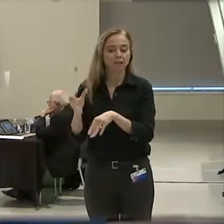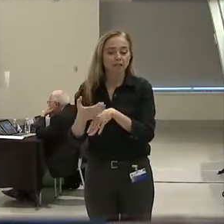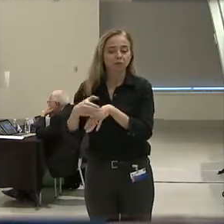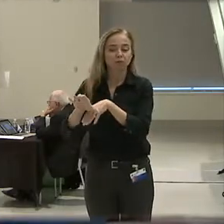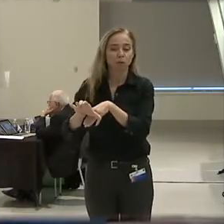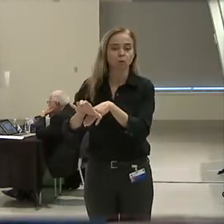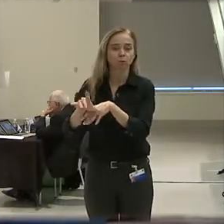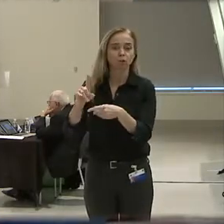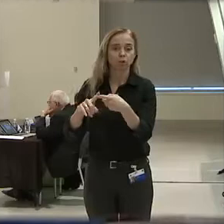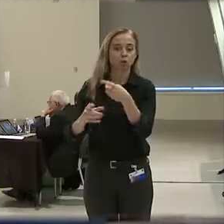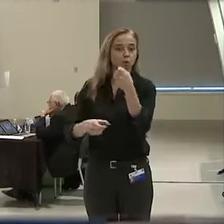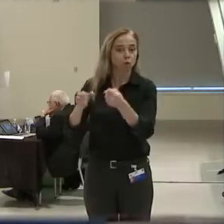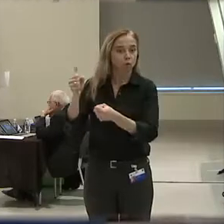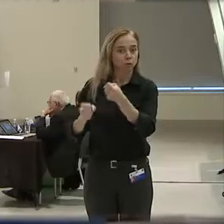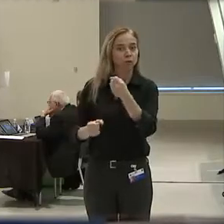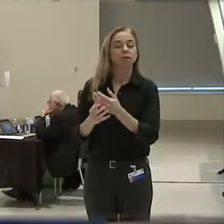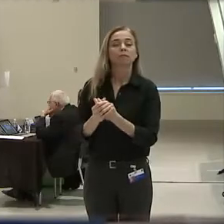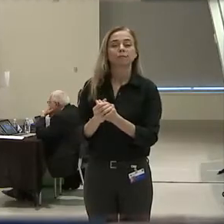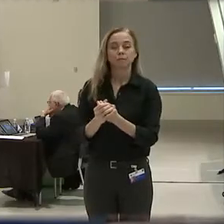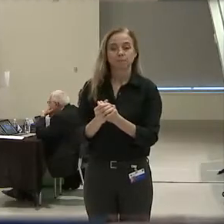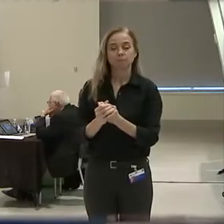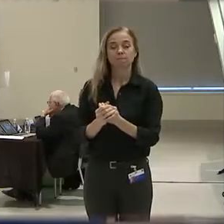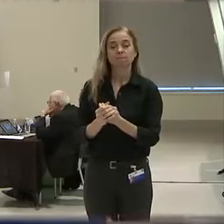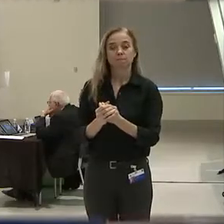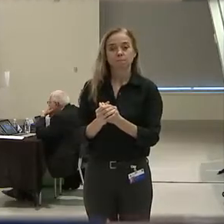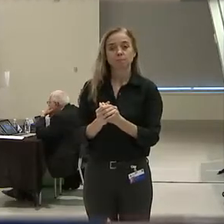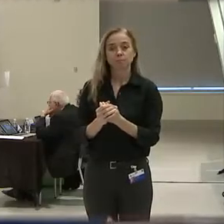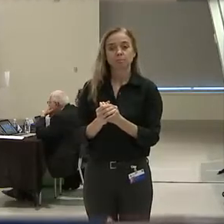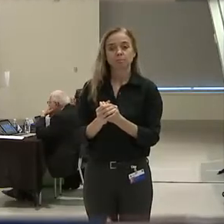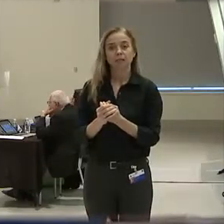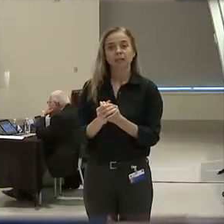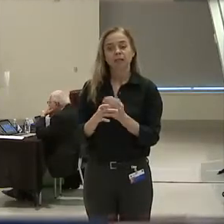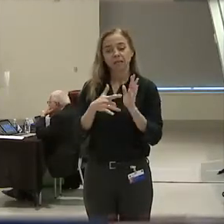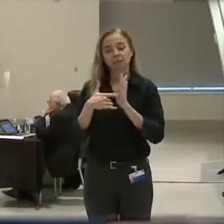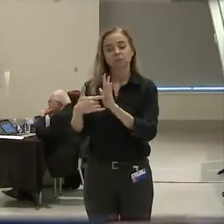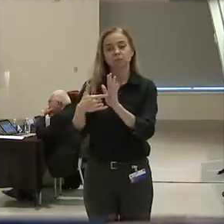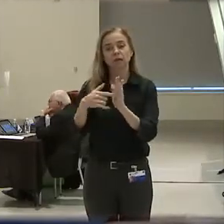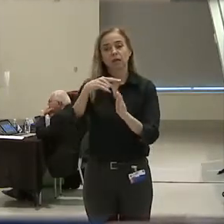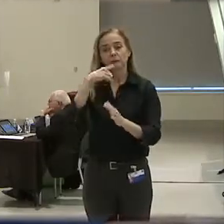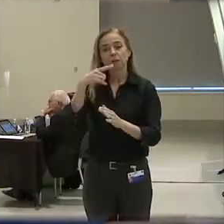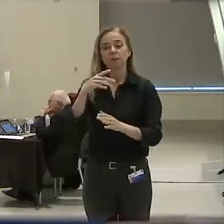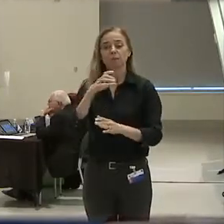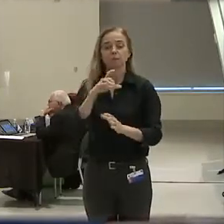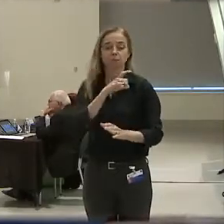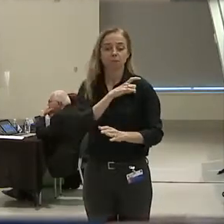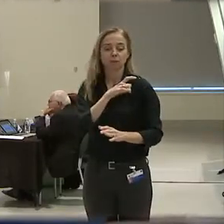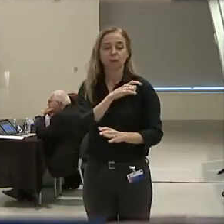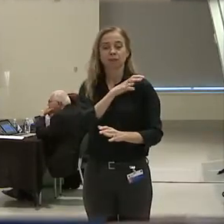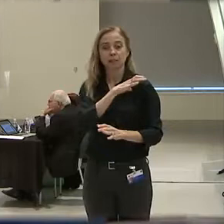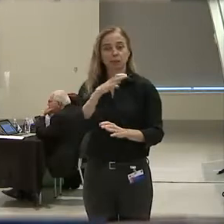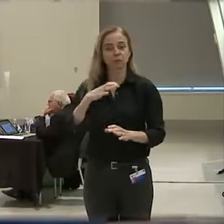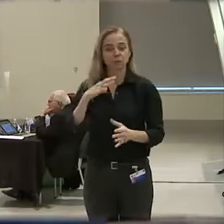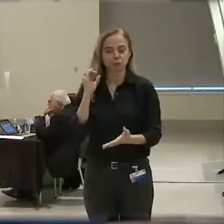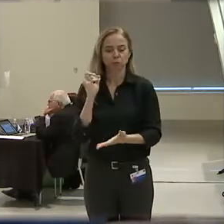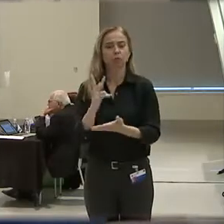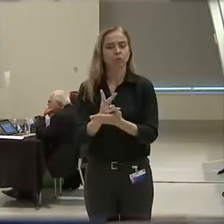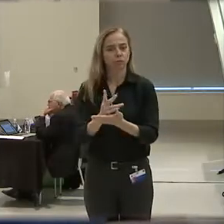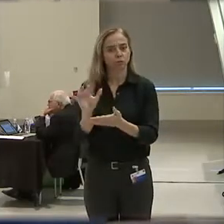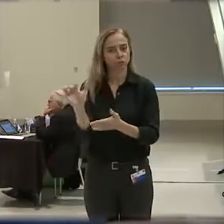to deadly vehicles, that policy gets vetted in public at the police commission and approved by the police commission.